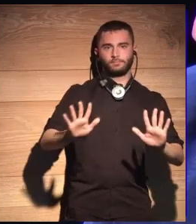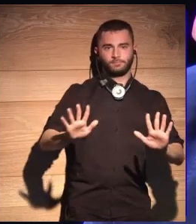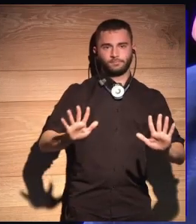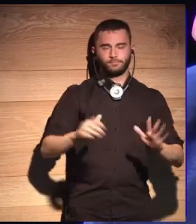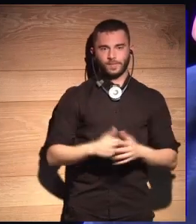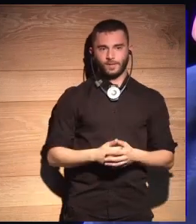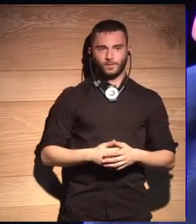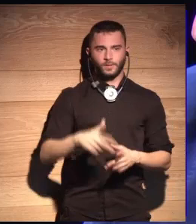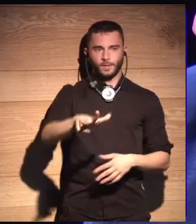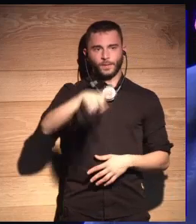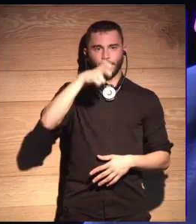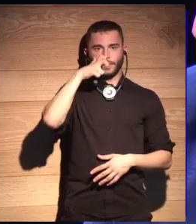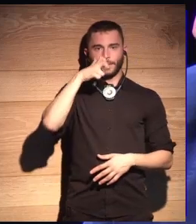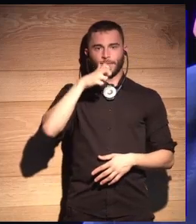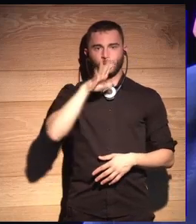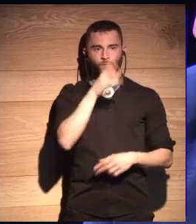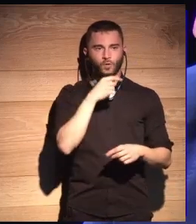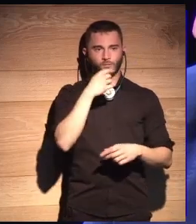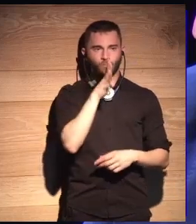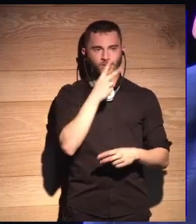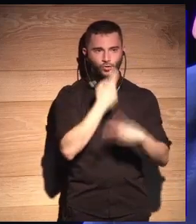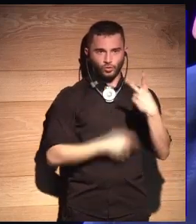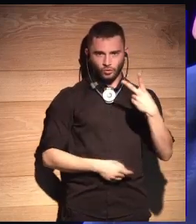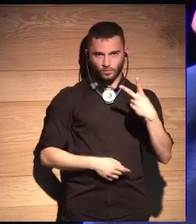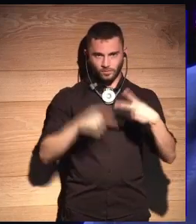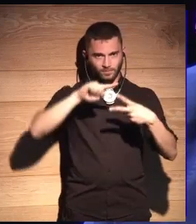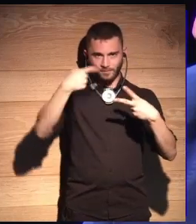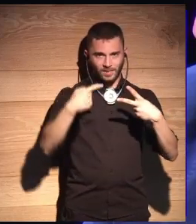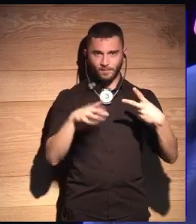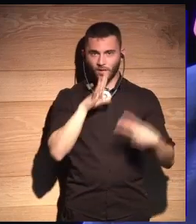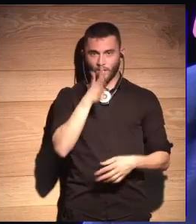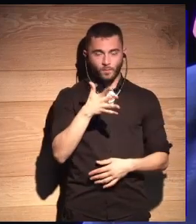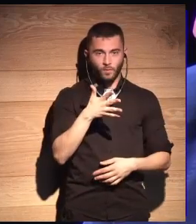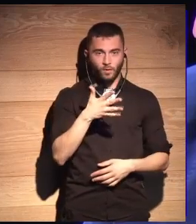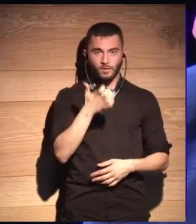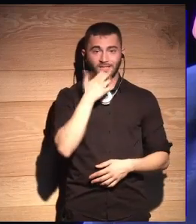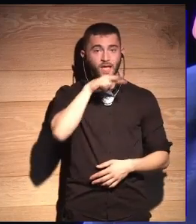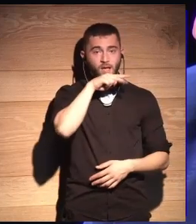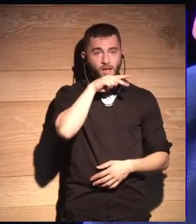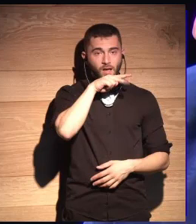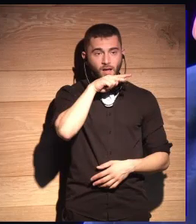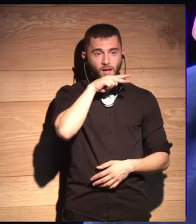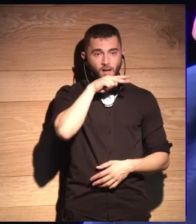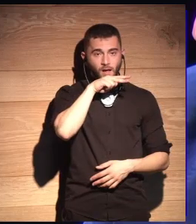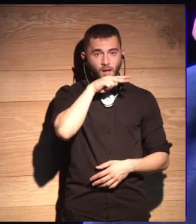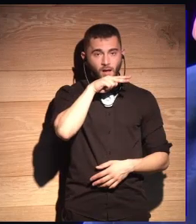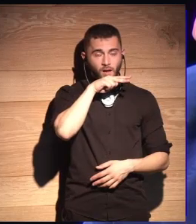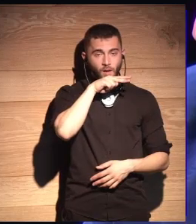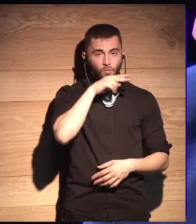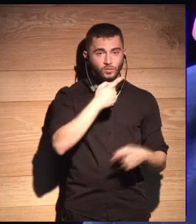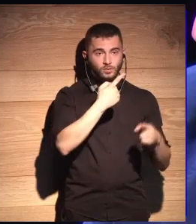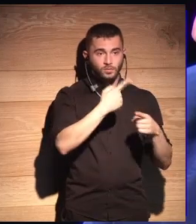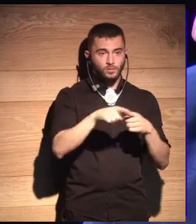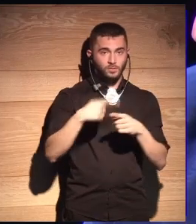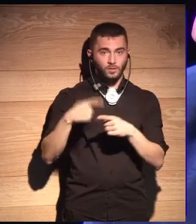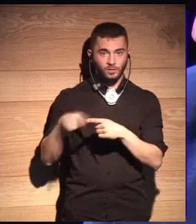same as the internet or Twitter brought Trump, and we have to be careful, slow down. Whenever we speak